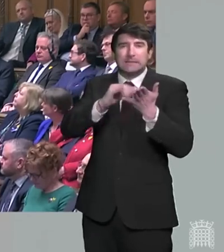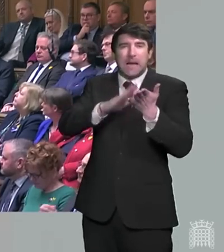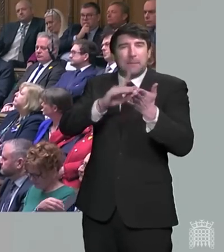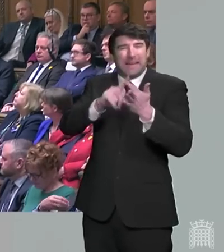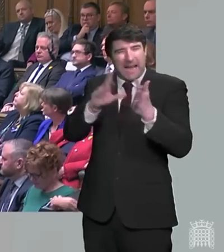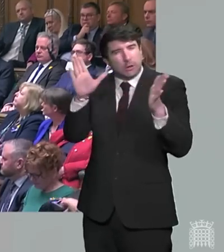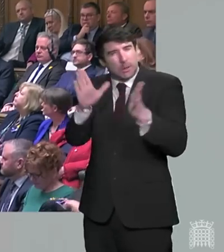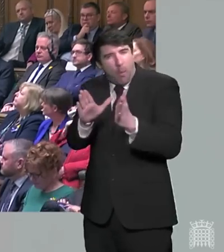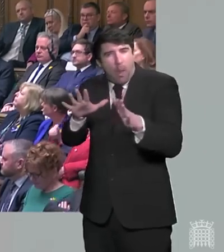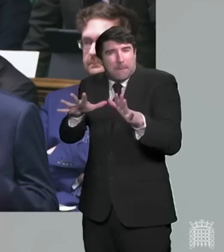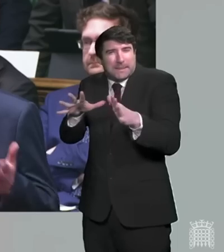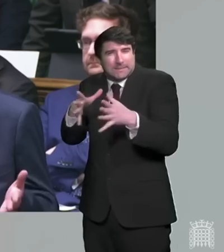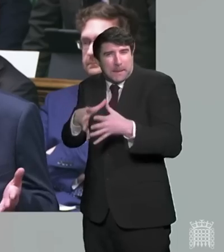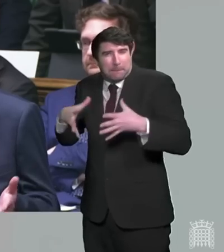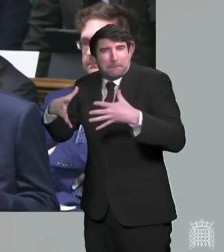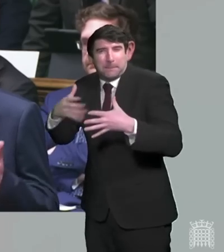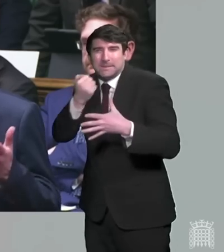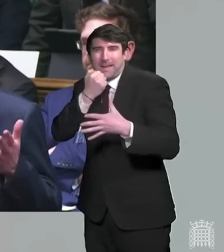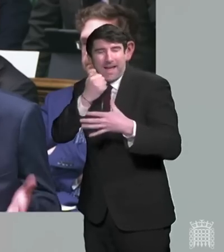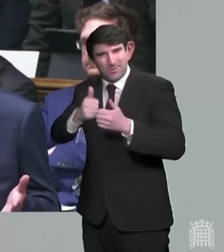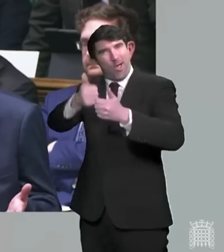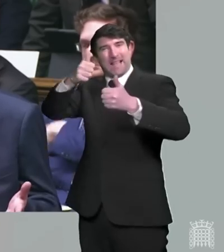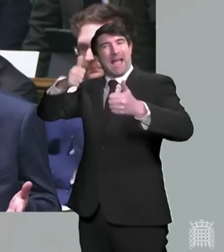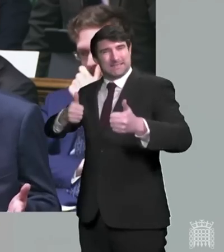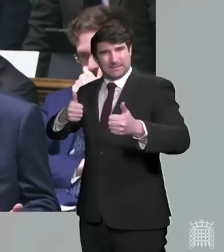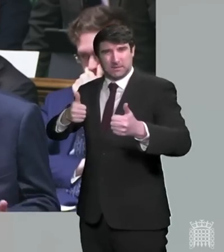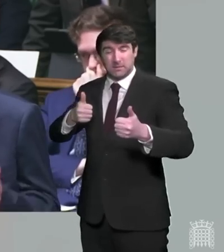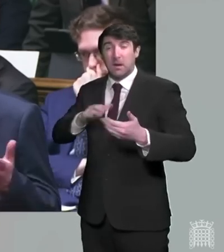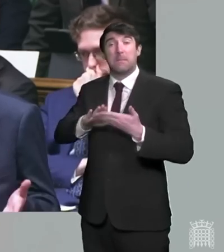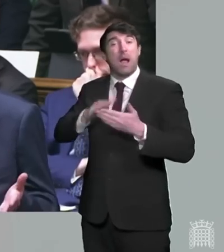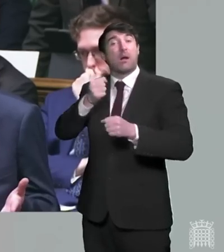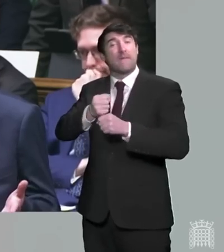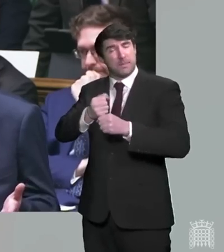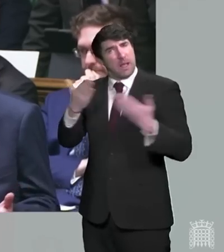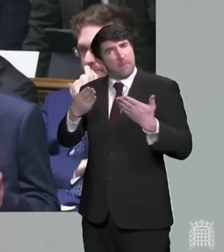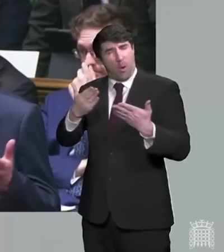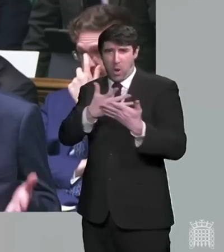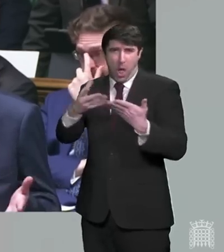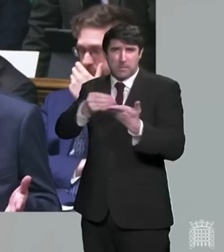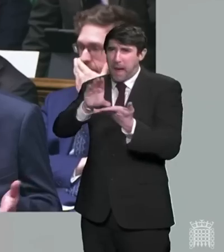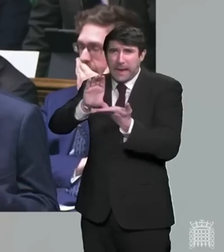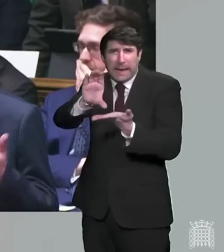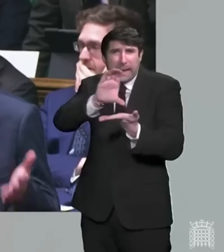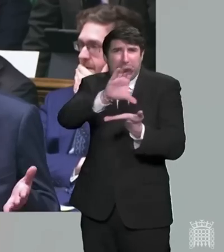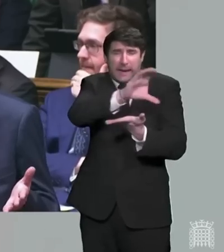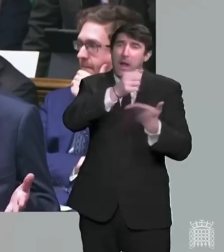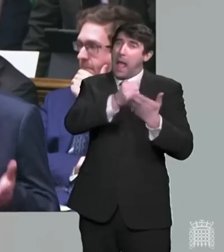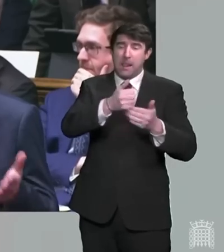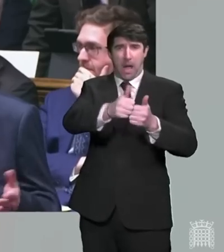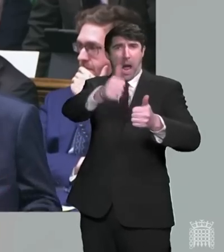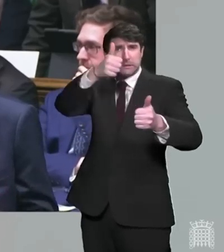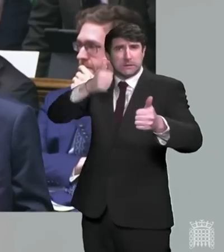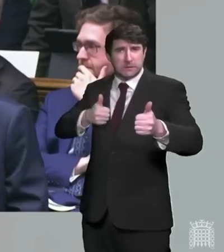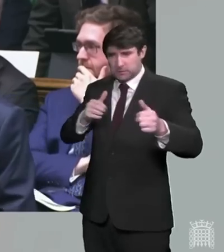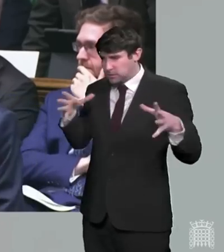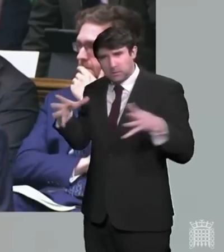will my right honourable friend look at what more support, particularly financial support, can be offered to help this sector to decarbonise and invest in